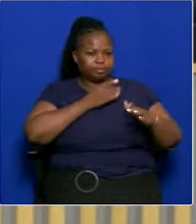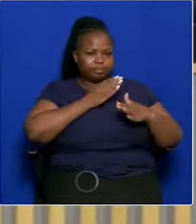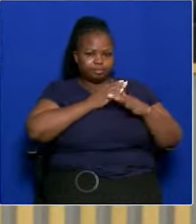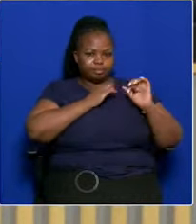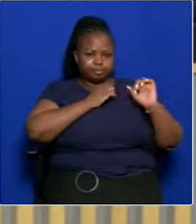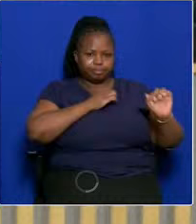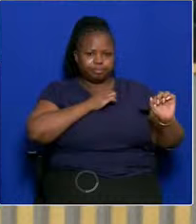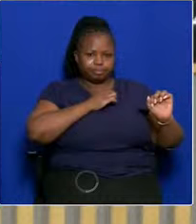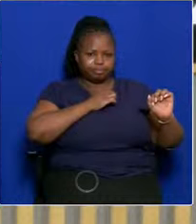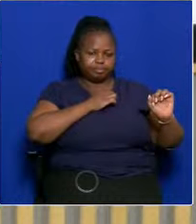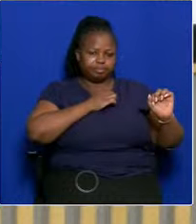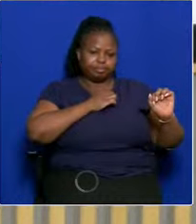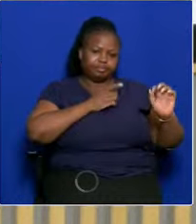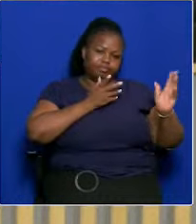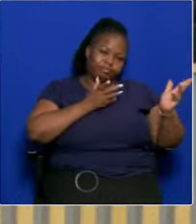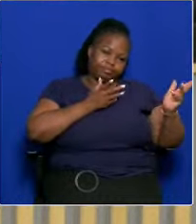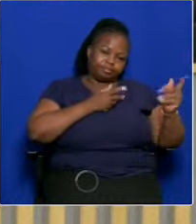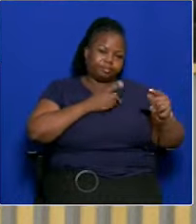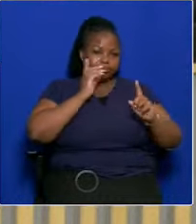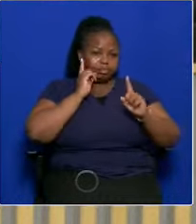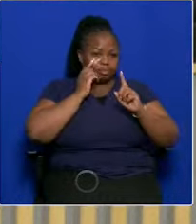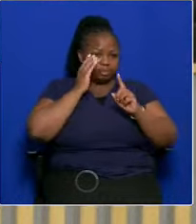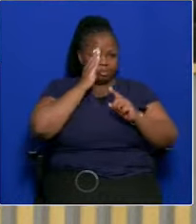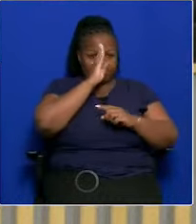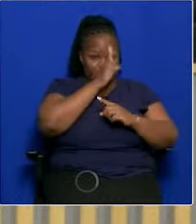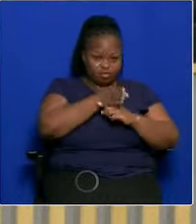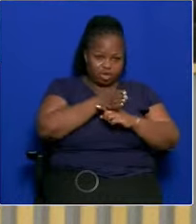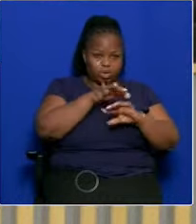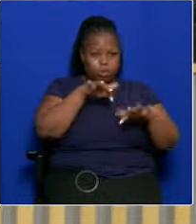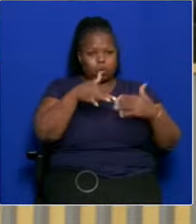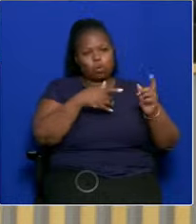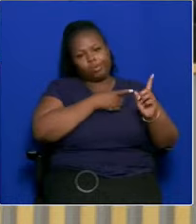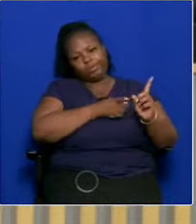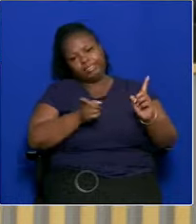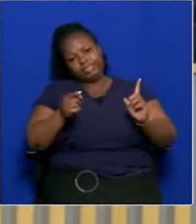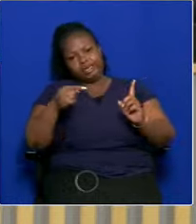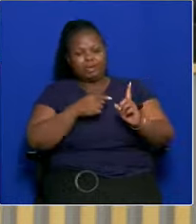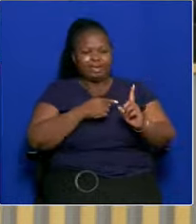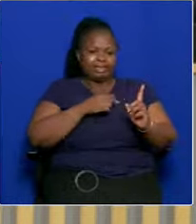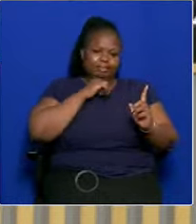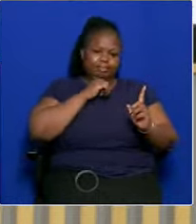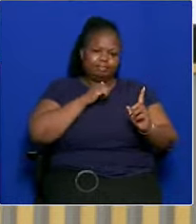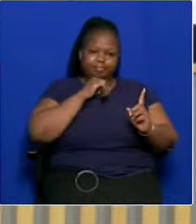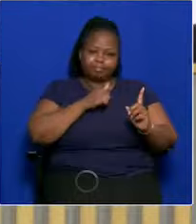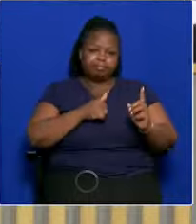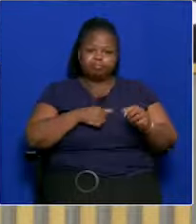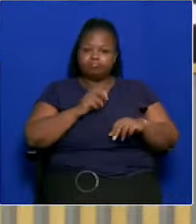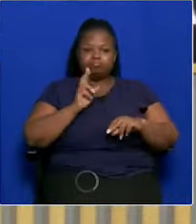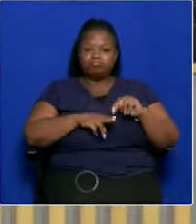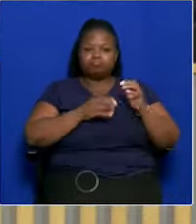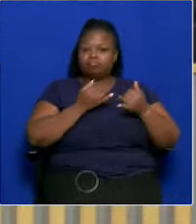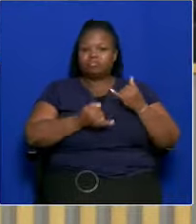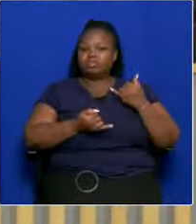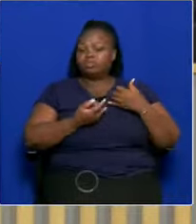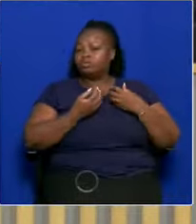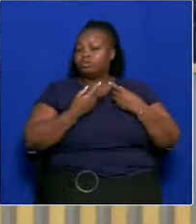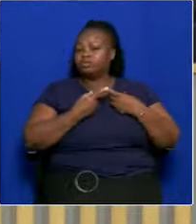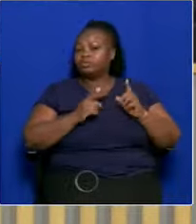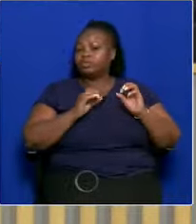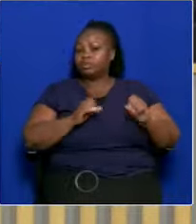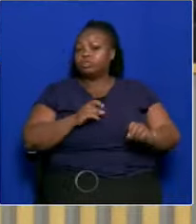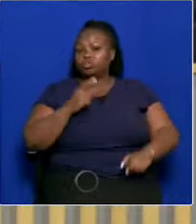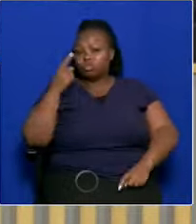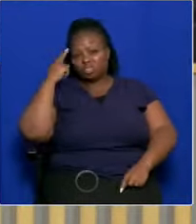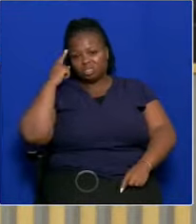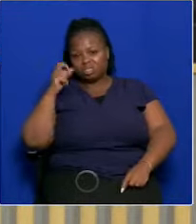inadvertently or by design, and he's not at fault to think you are his person on the